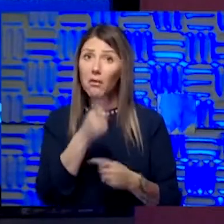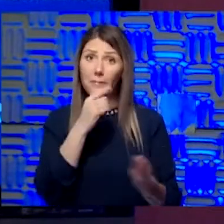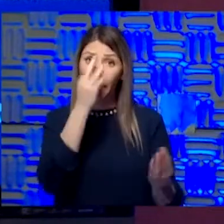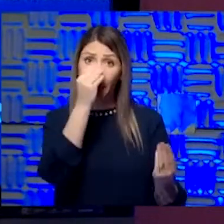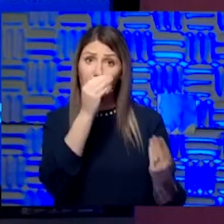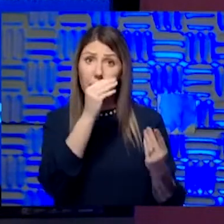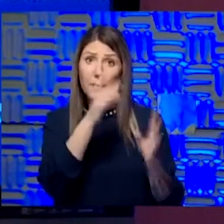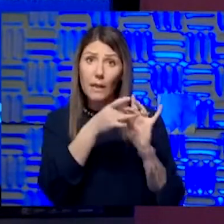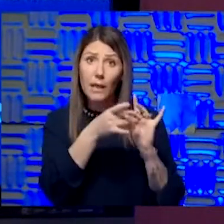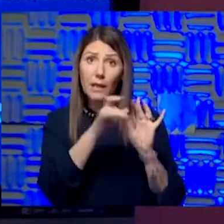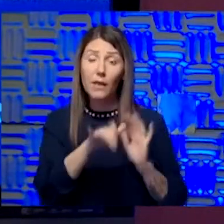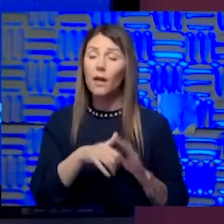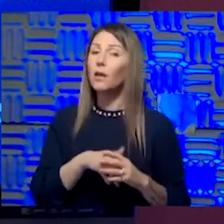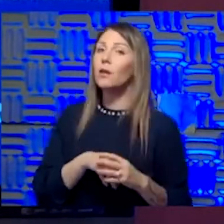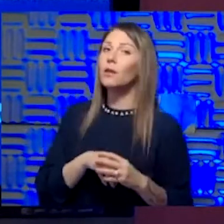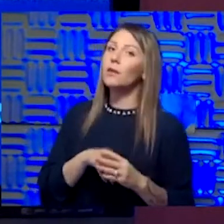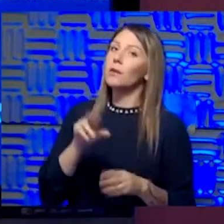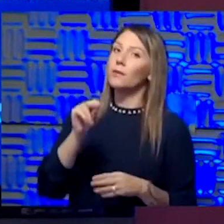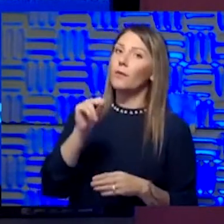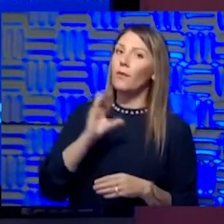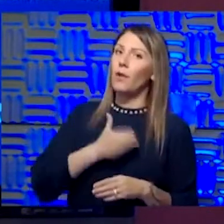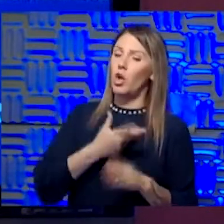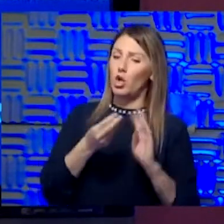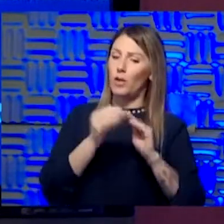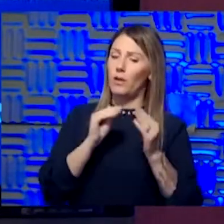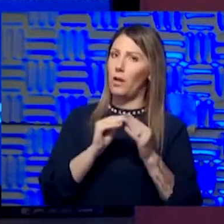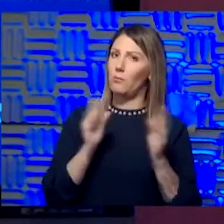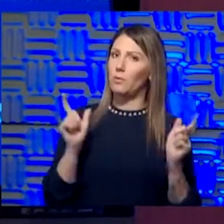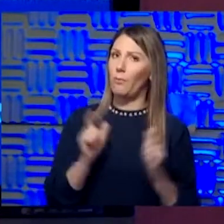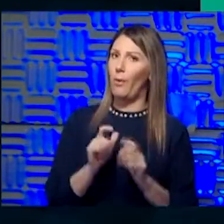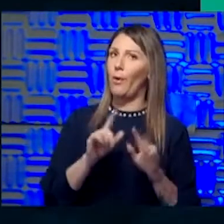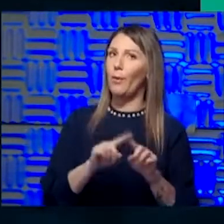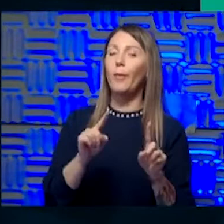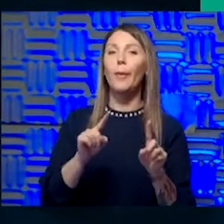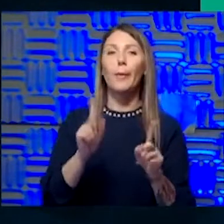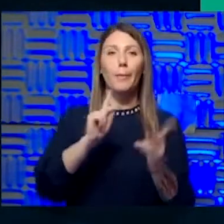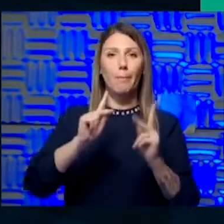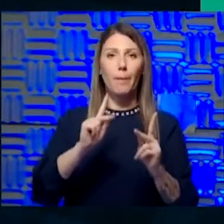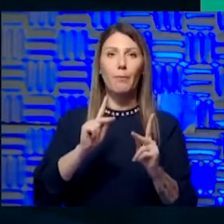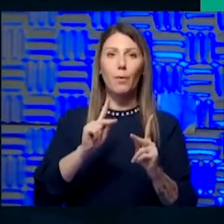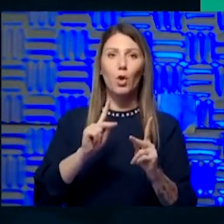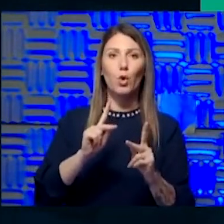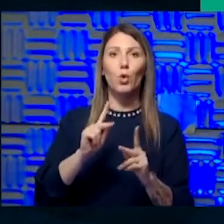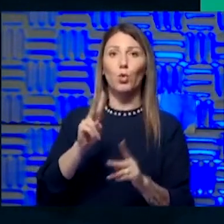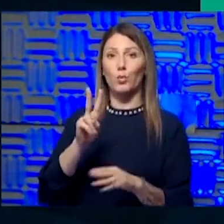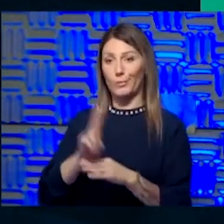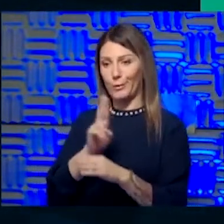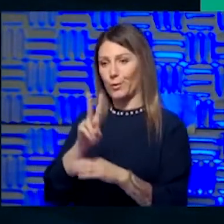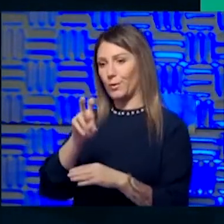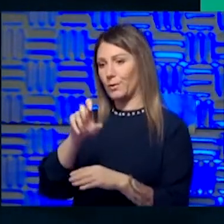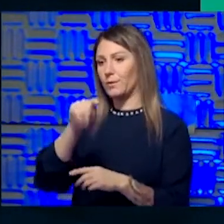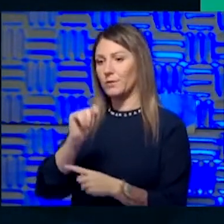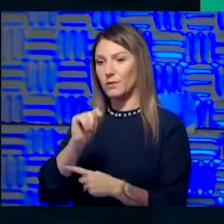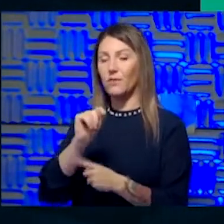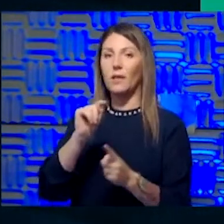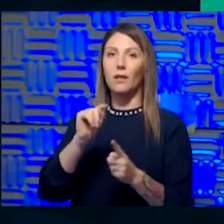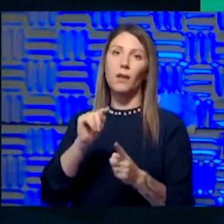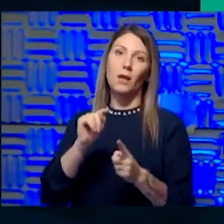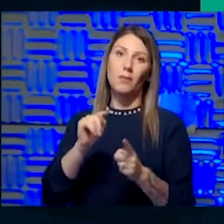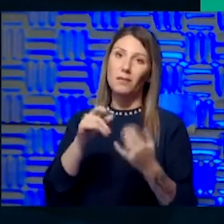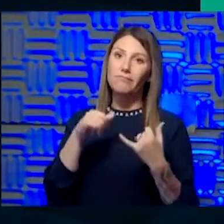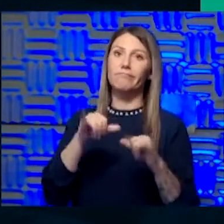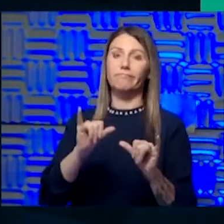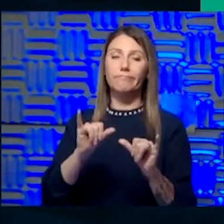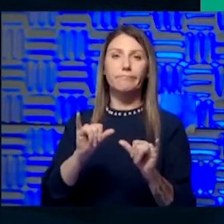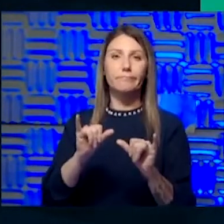that? No, our numbers have been small, but the ones who were intubated here have been successfully extubated. So